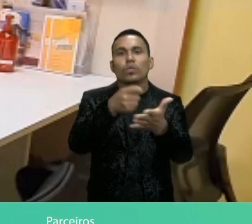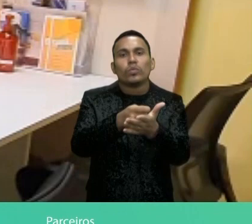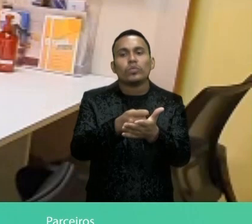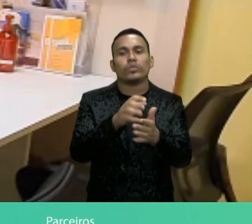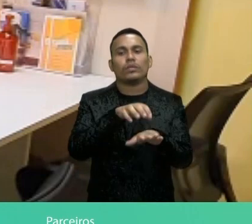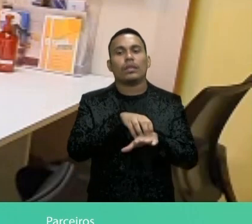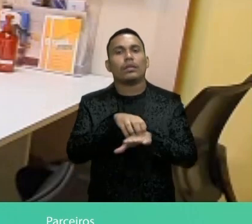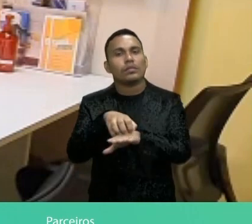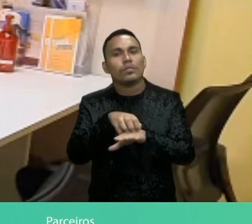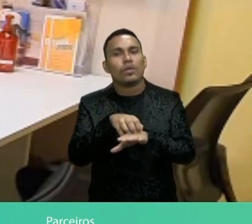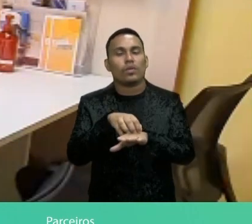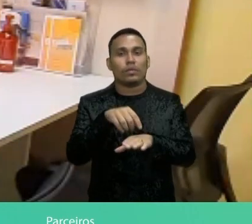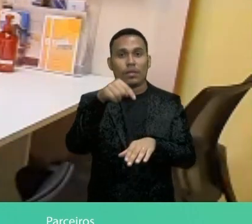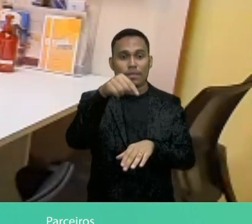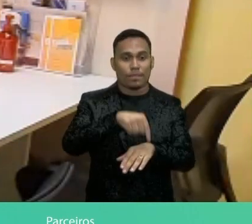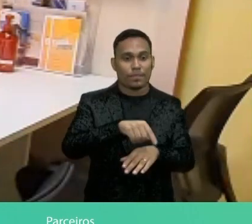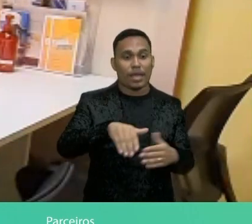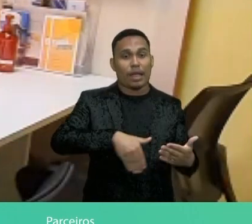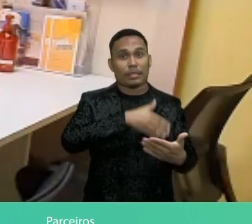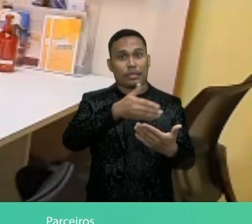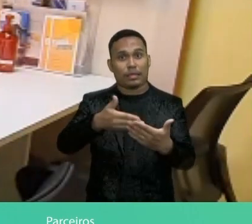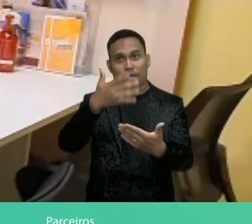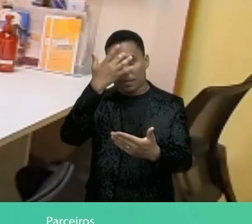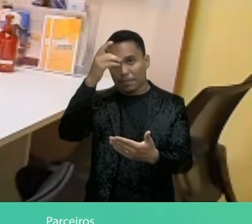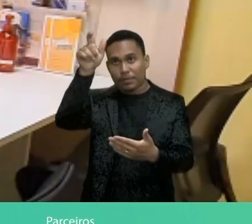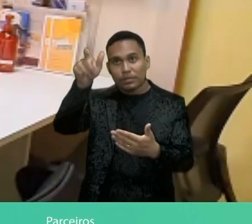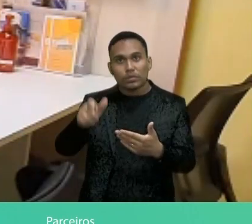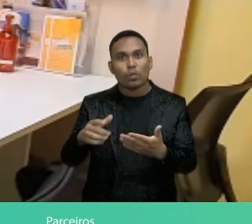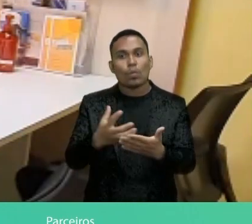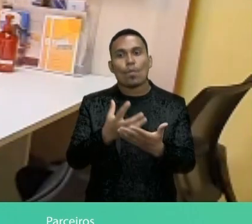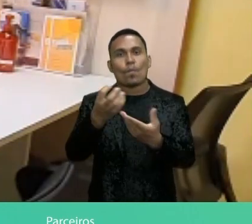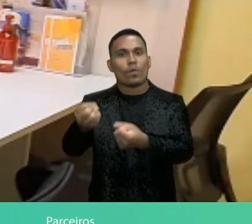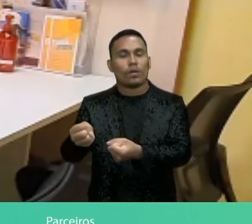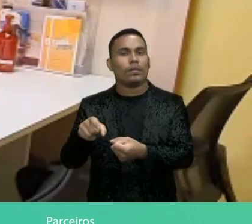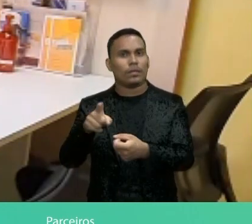and the transportation costs of this hydrogen,